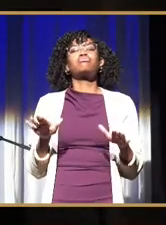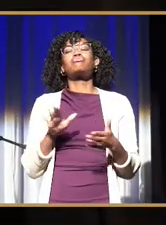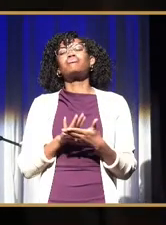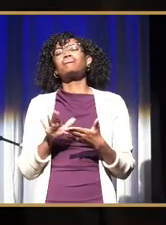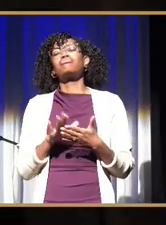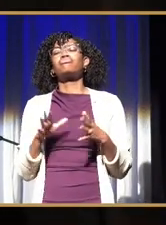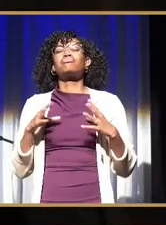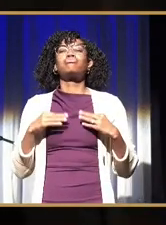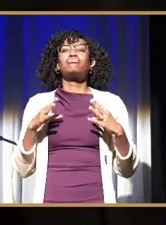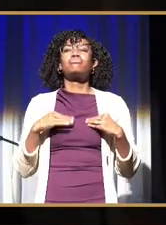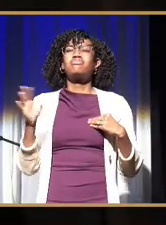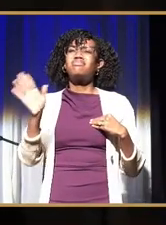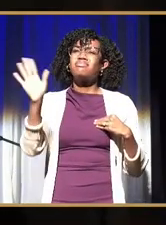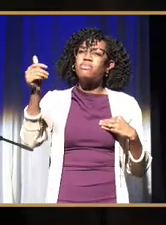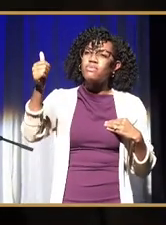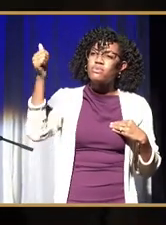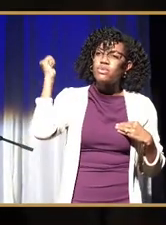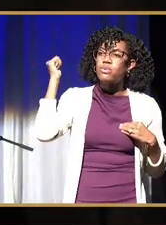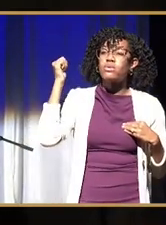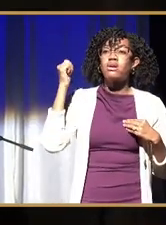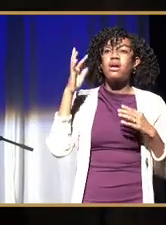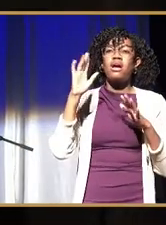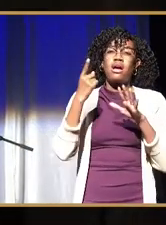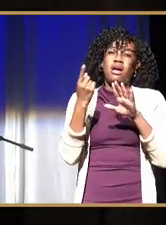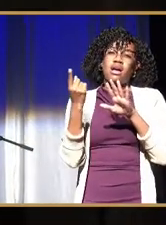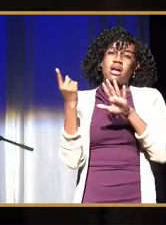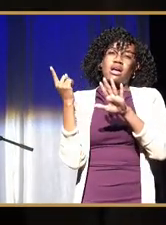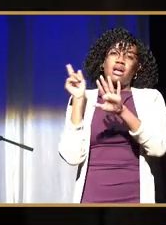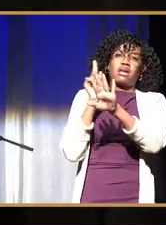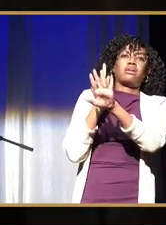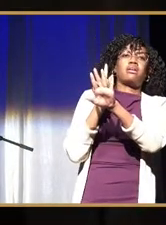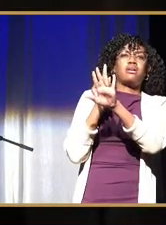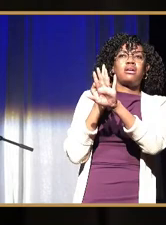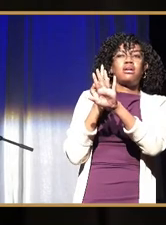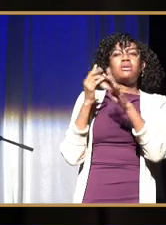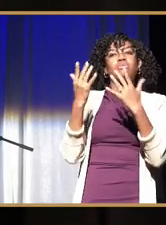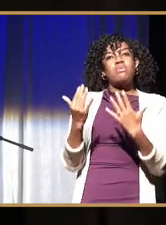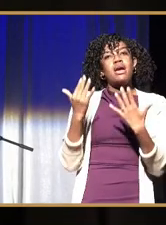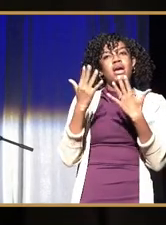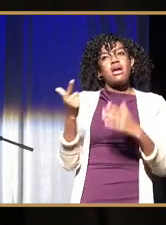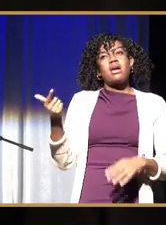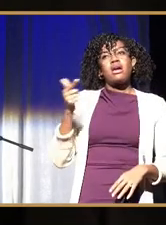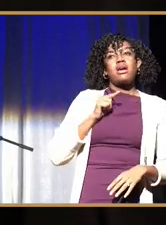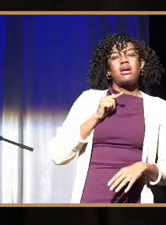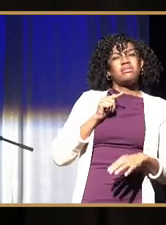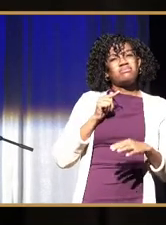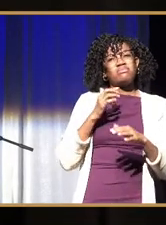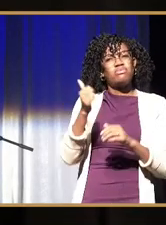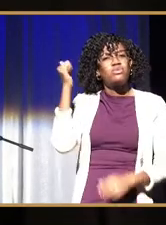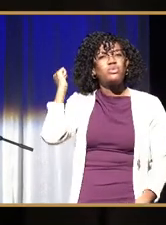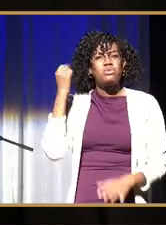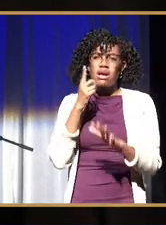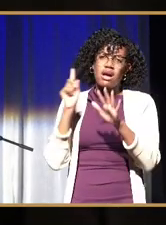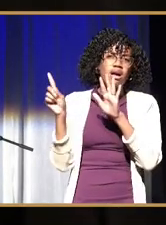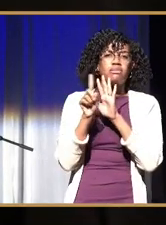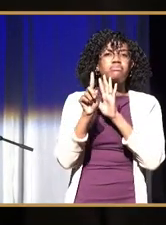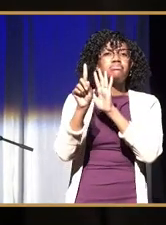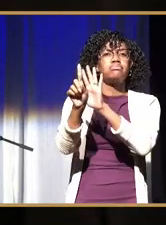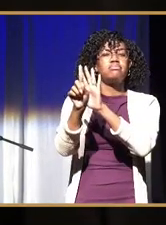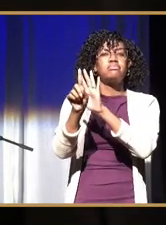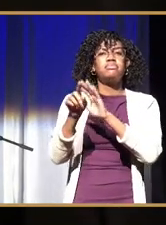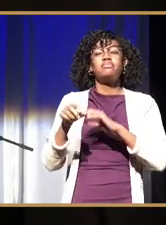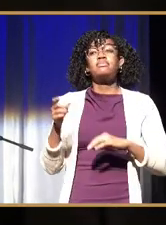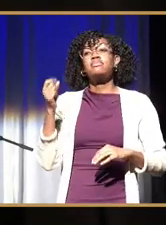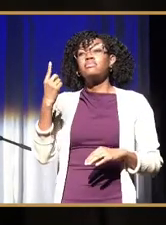We refuse to stand in the shadows of patriarchy waiting for our turn. The